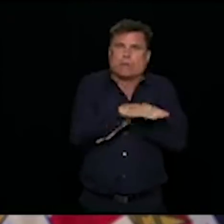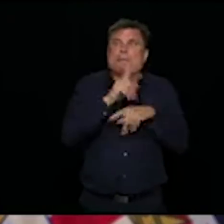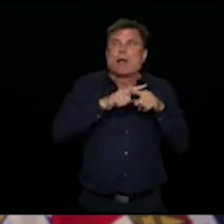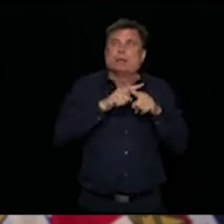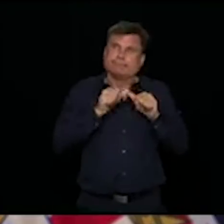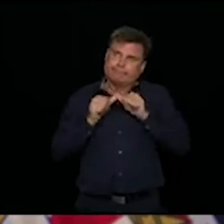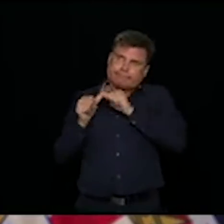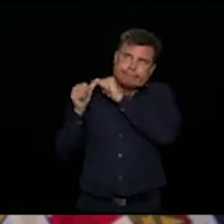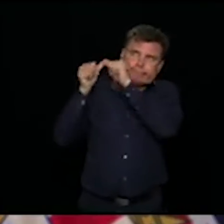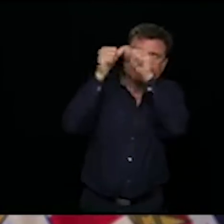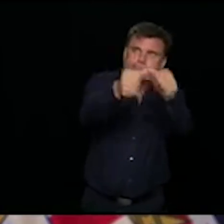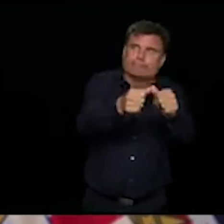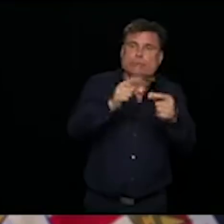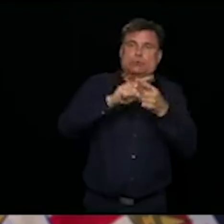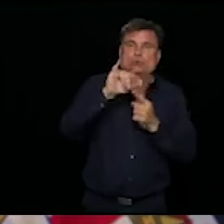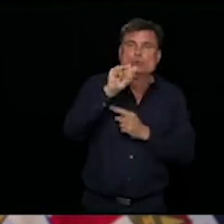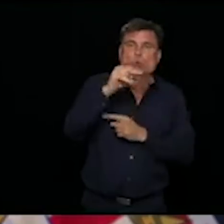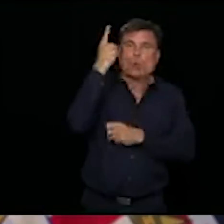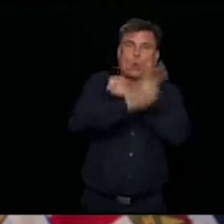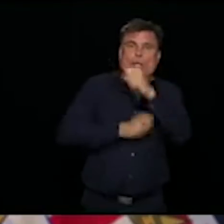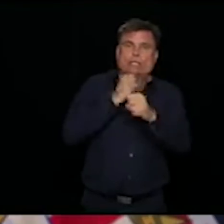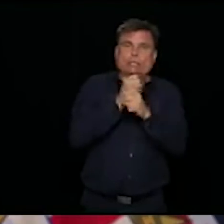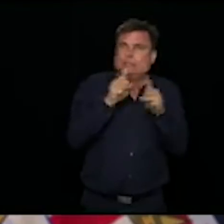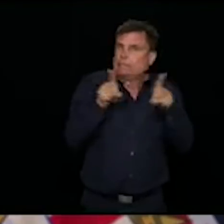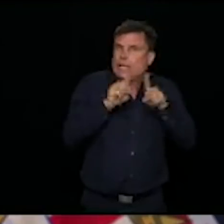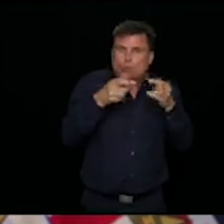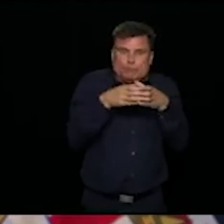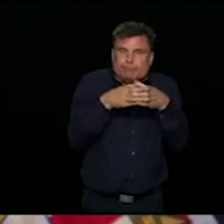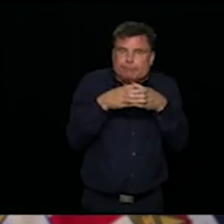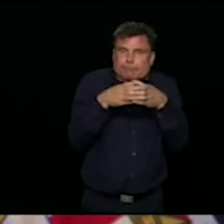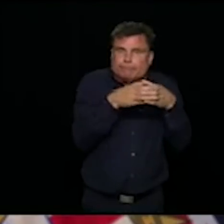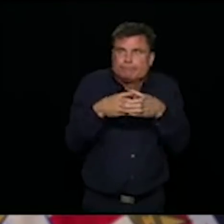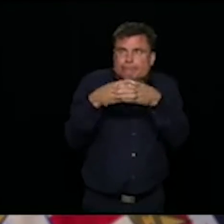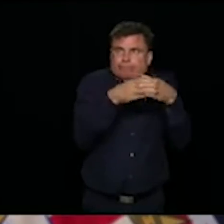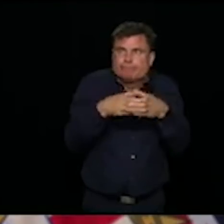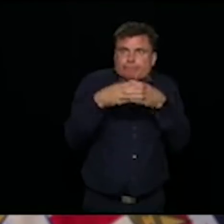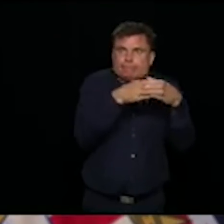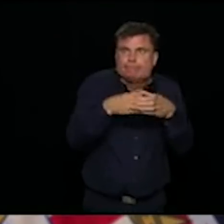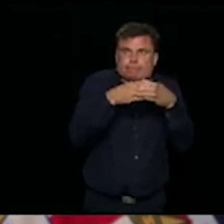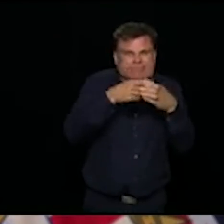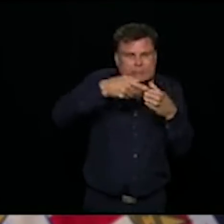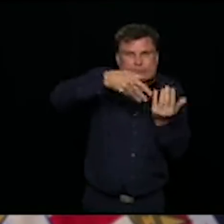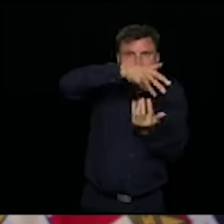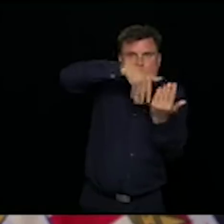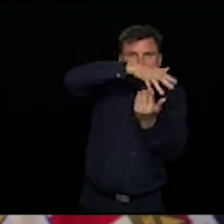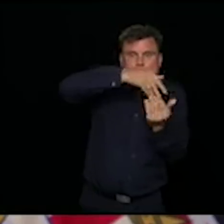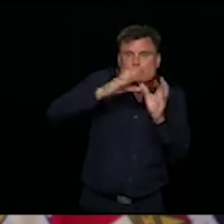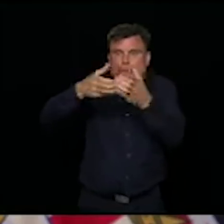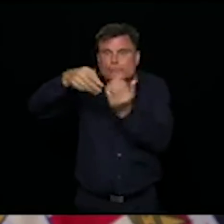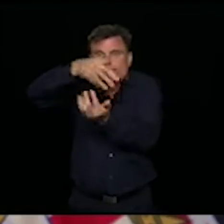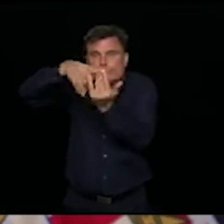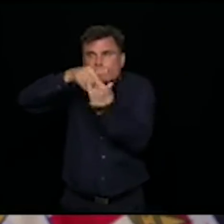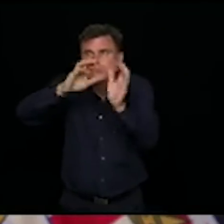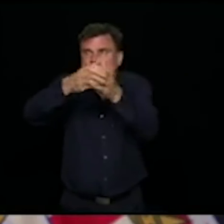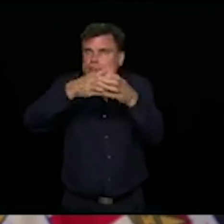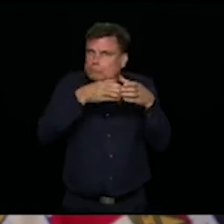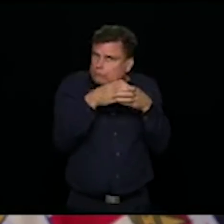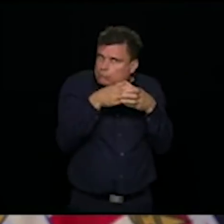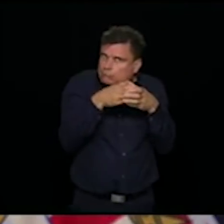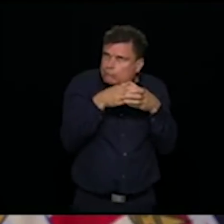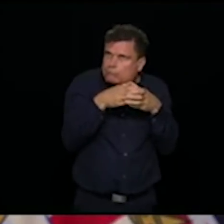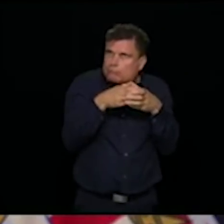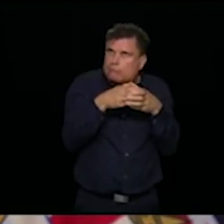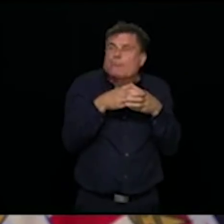throughout the school year or term and who primarily interact only with each other. By creating these learning